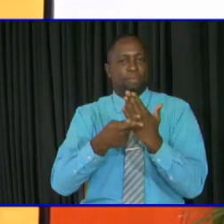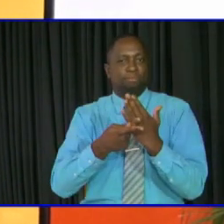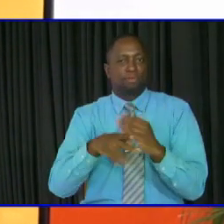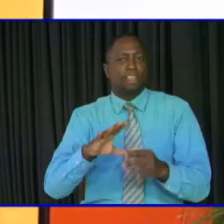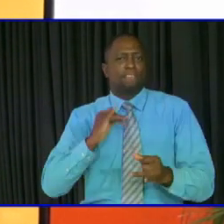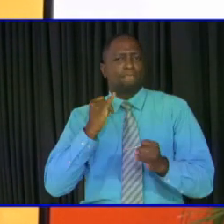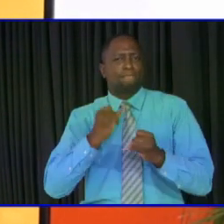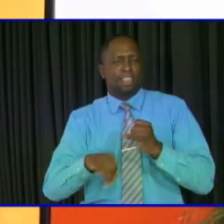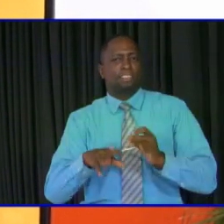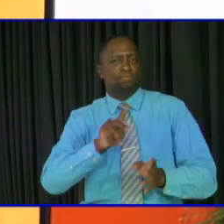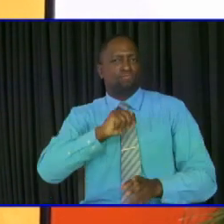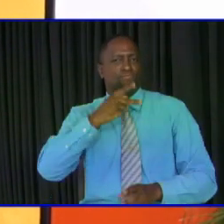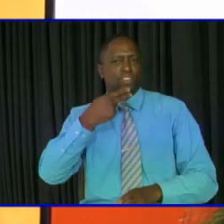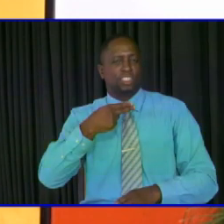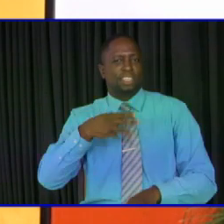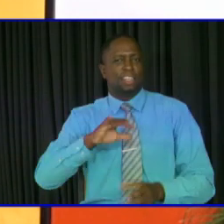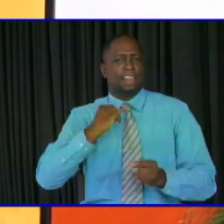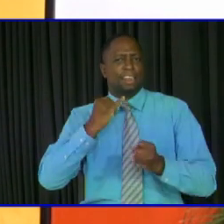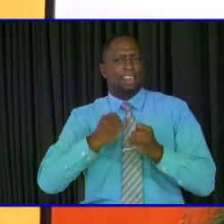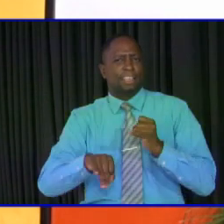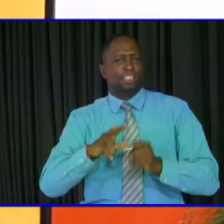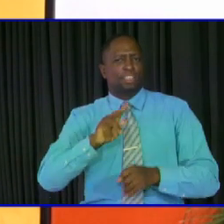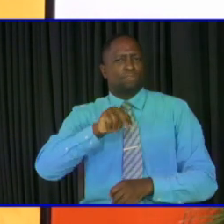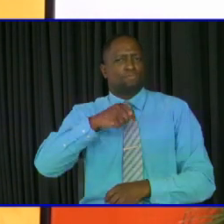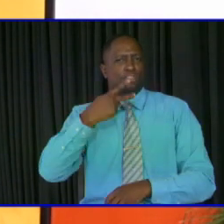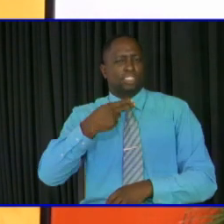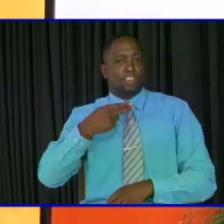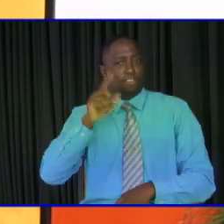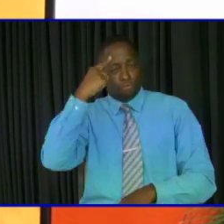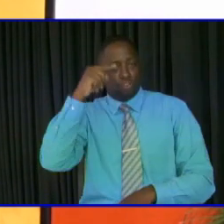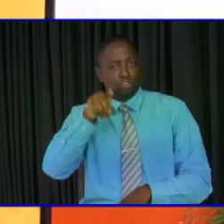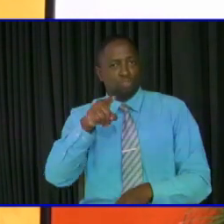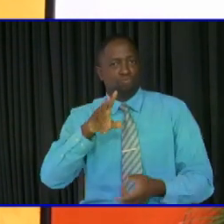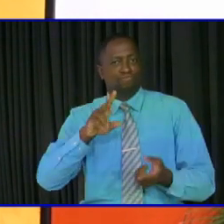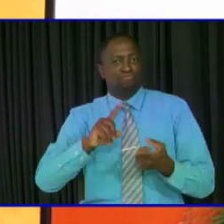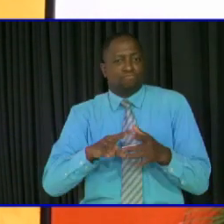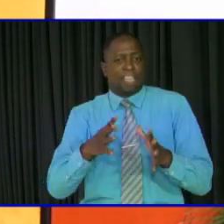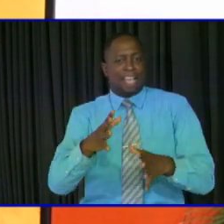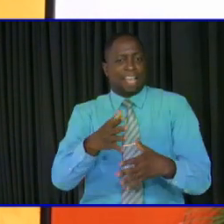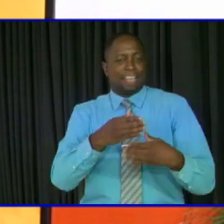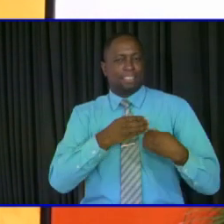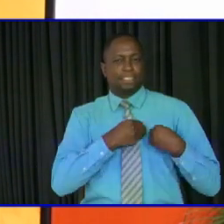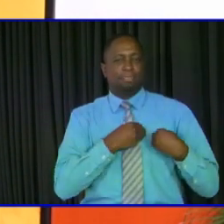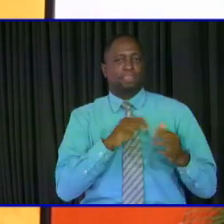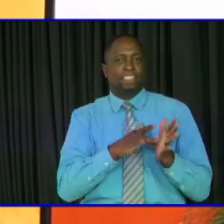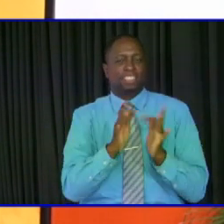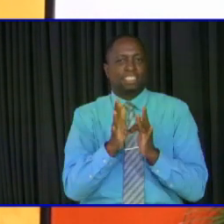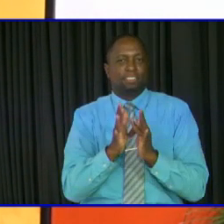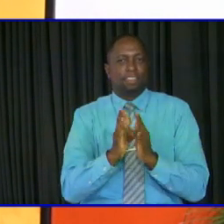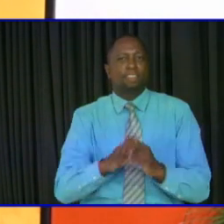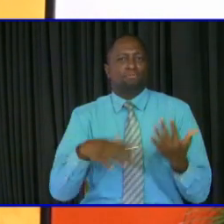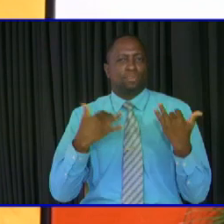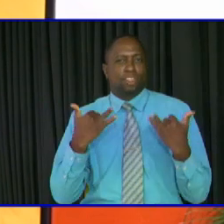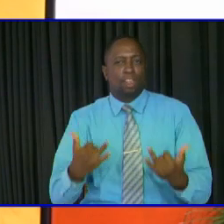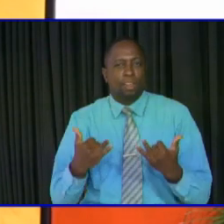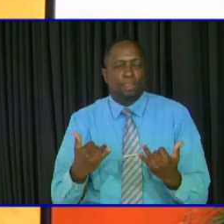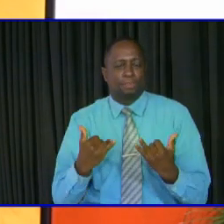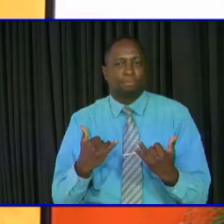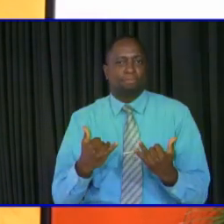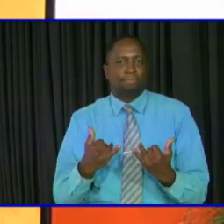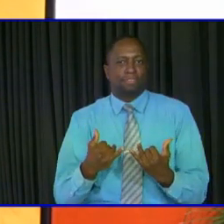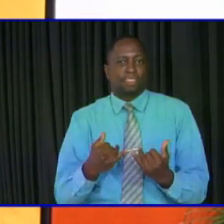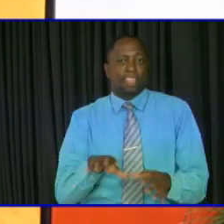Thursday night, the last Thursday night for you to accept Jesus, even to make your decision. And